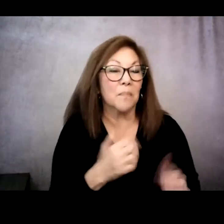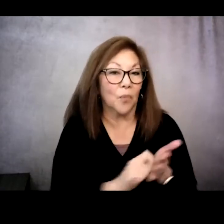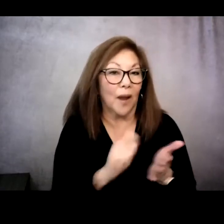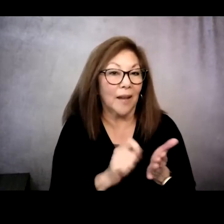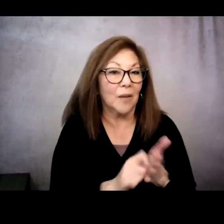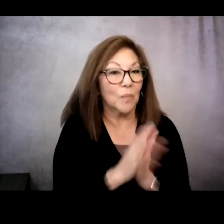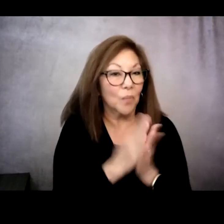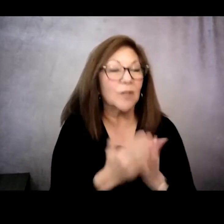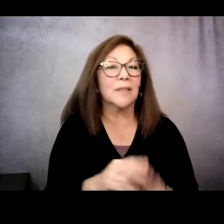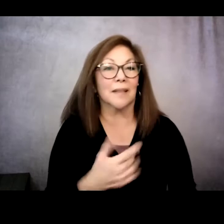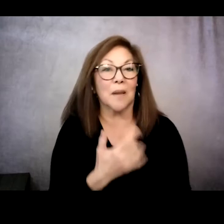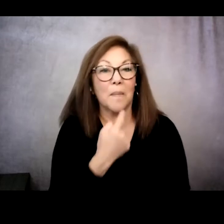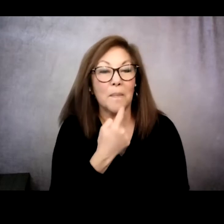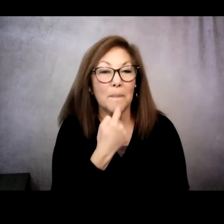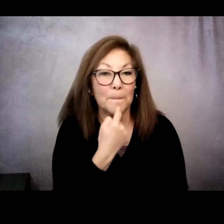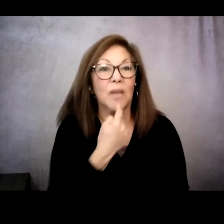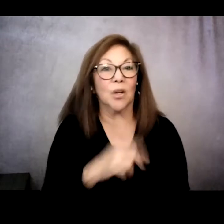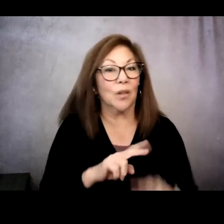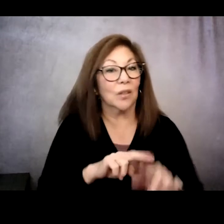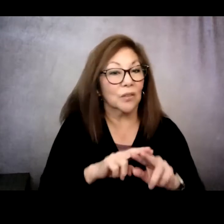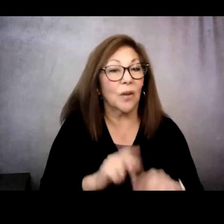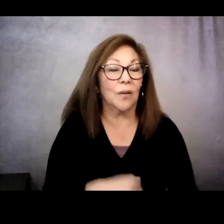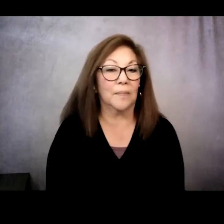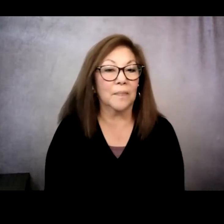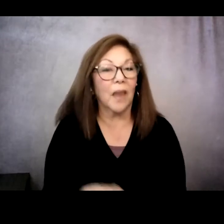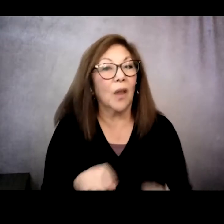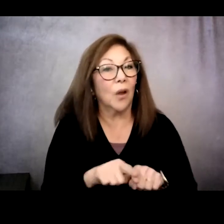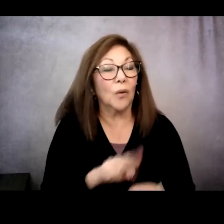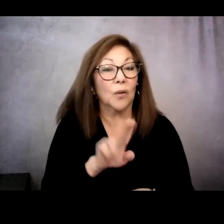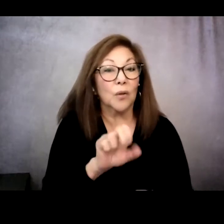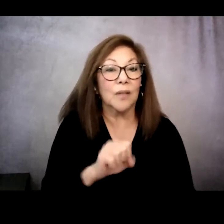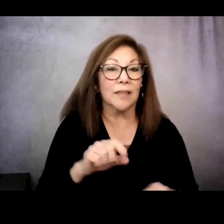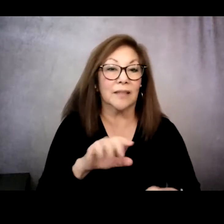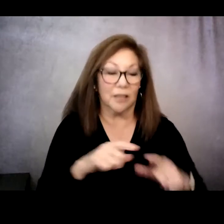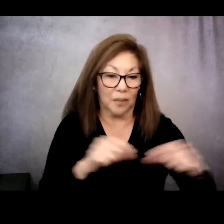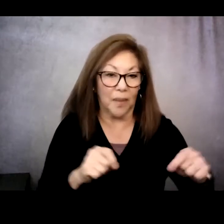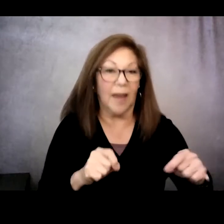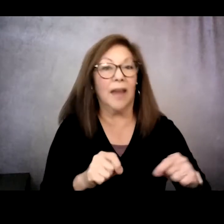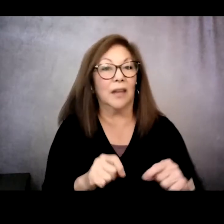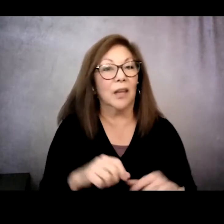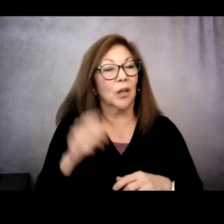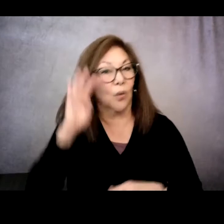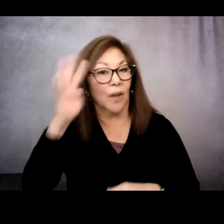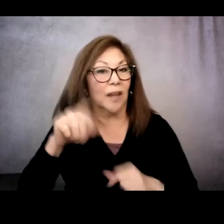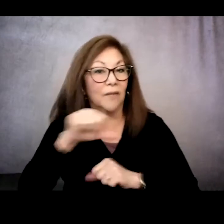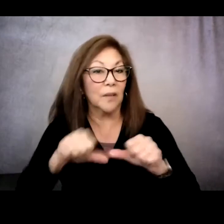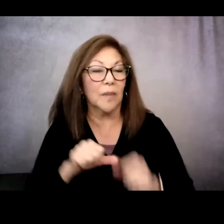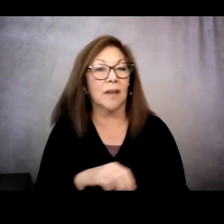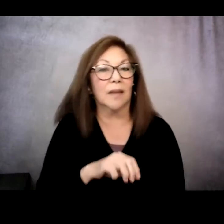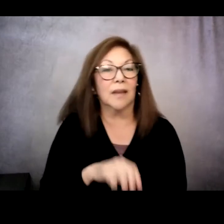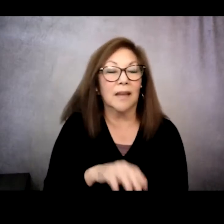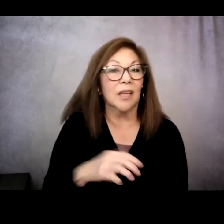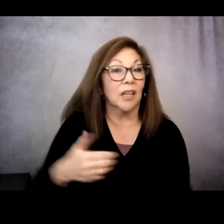Fruits. She is a recipient of a Guggenheim Fellowship, US-Japan Creative Artists Fellowship, NYPL Young